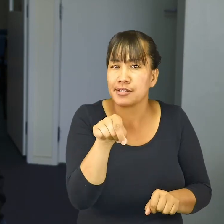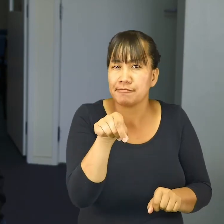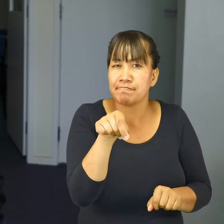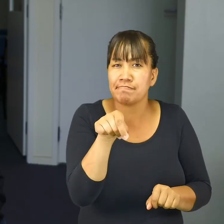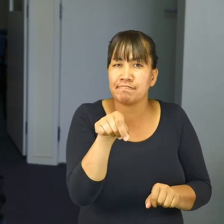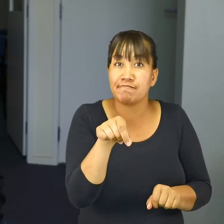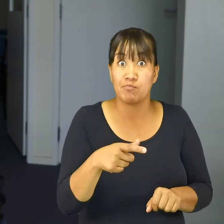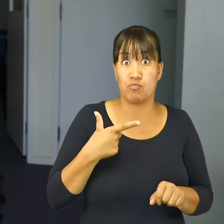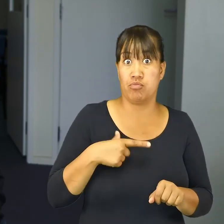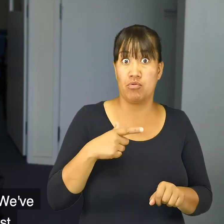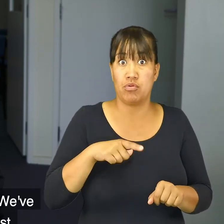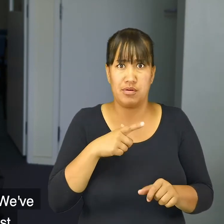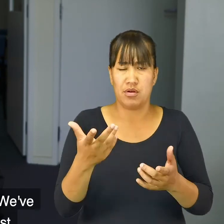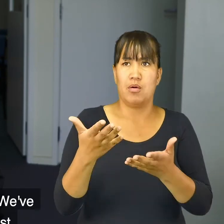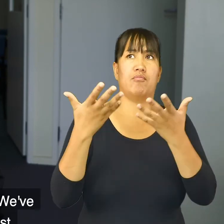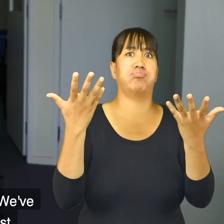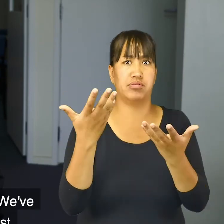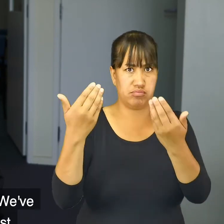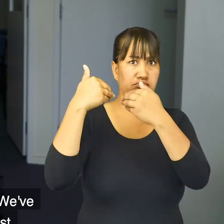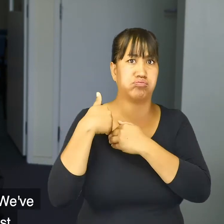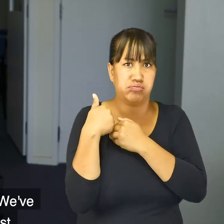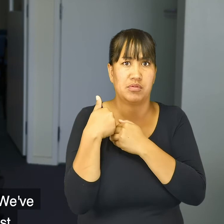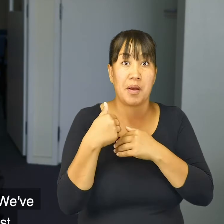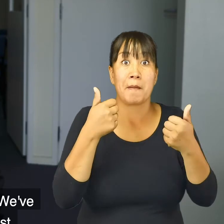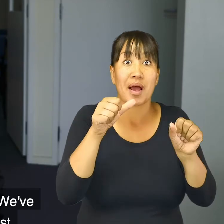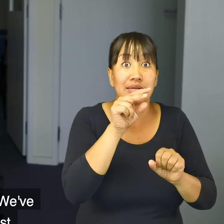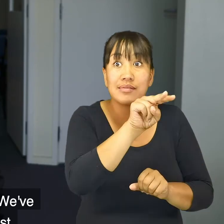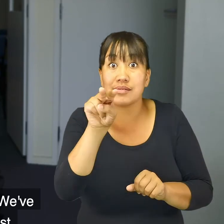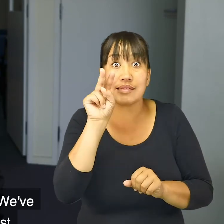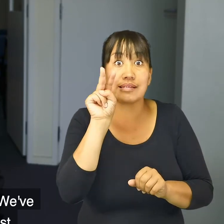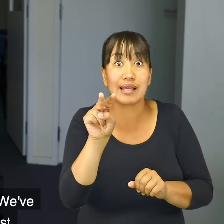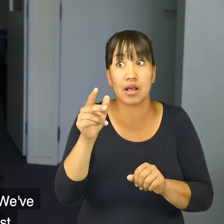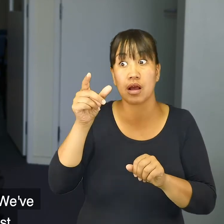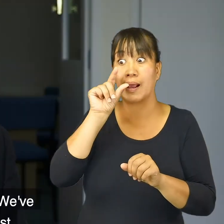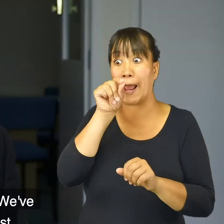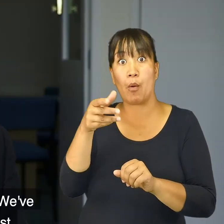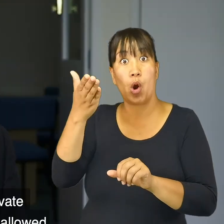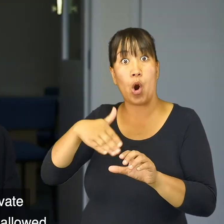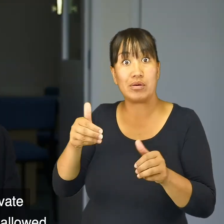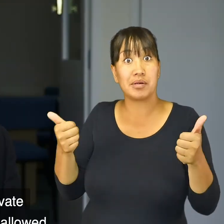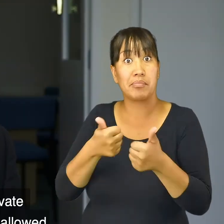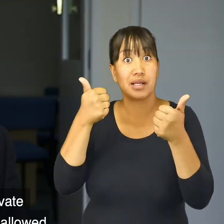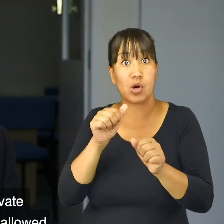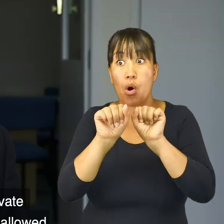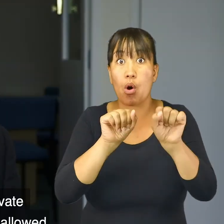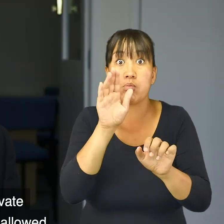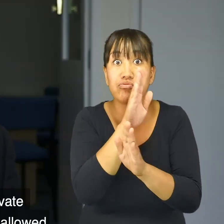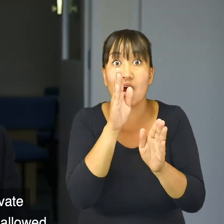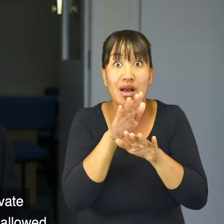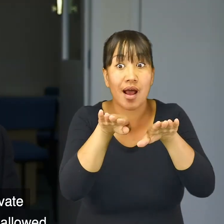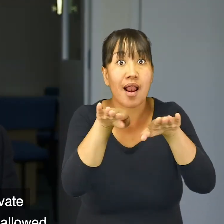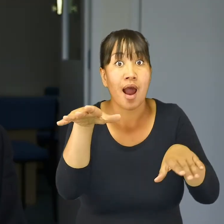of kiwi, because they have a large part to play, and we've seen this in Kiwi Coast, where it's been the private